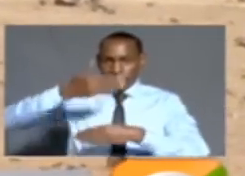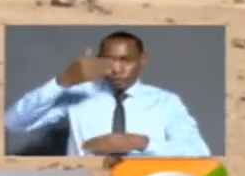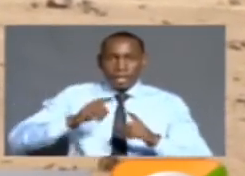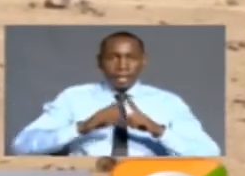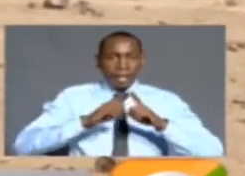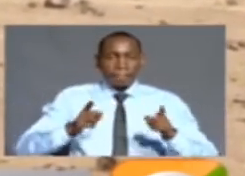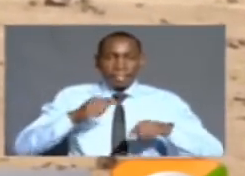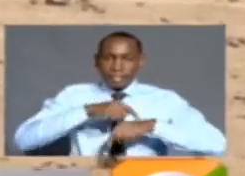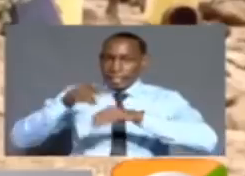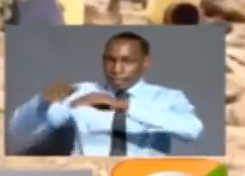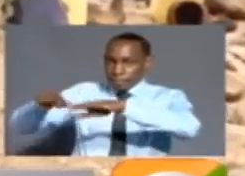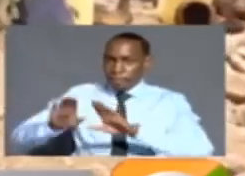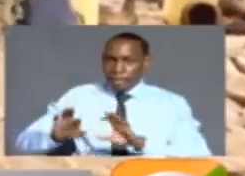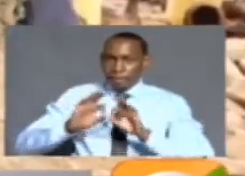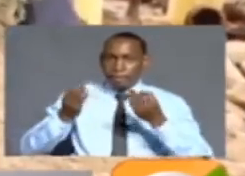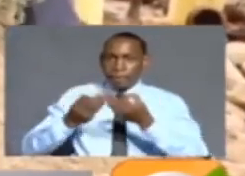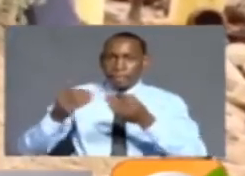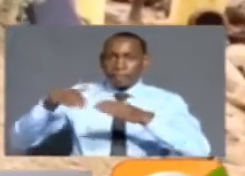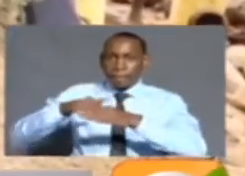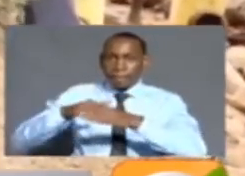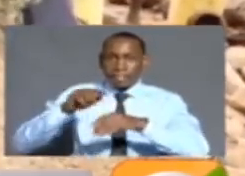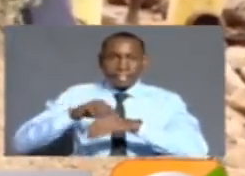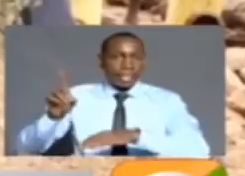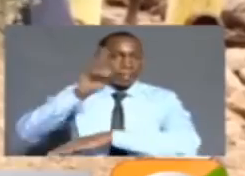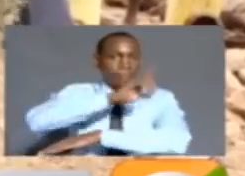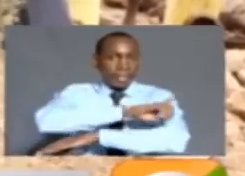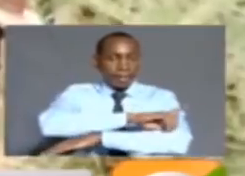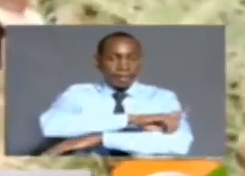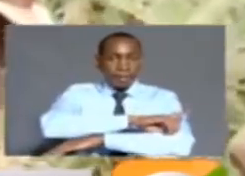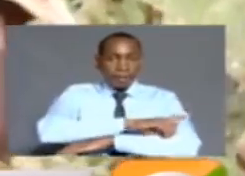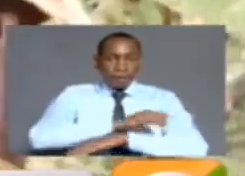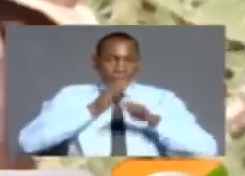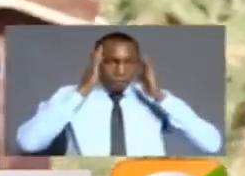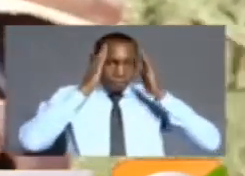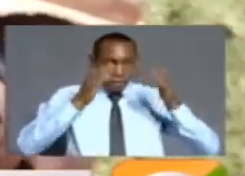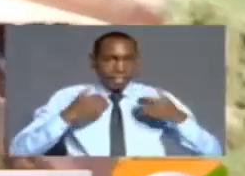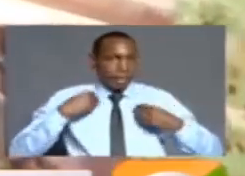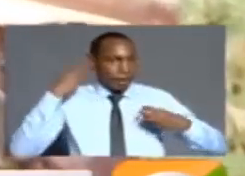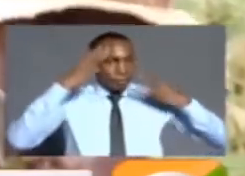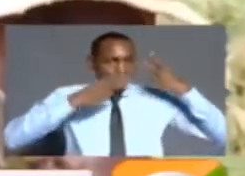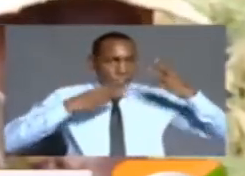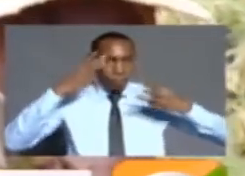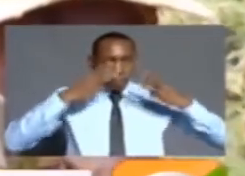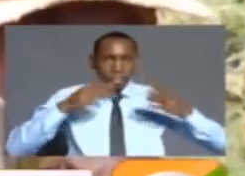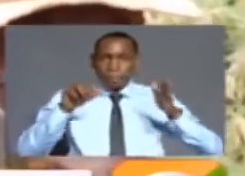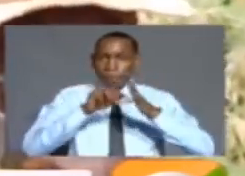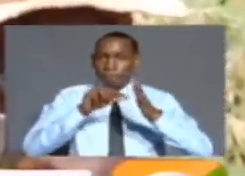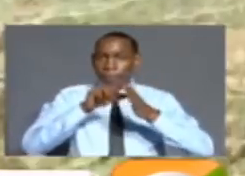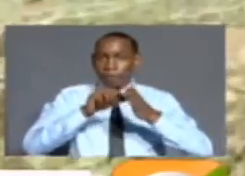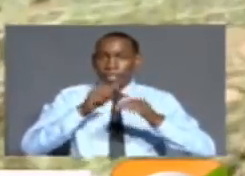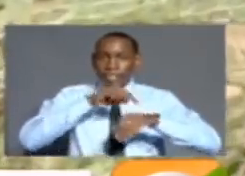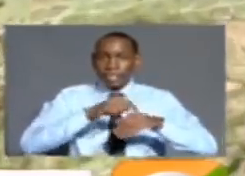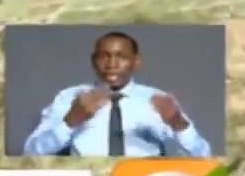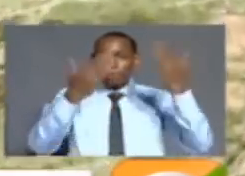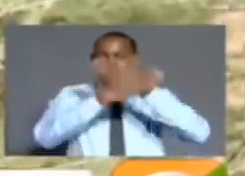they bury their dead under the safety of the daylight, their minds are filled with anxiety over the terror that awaits when